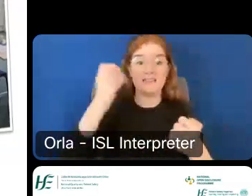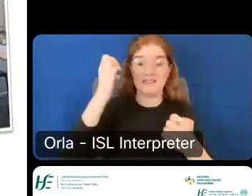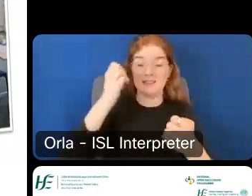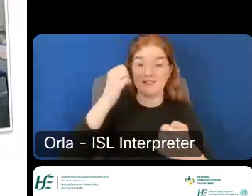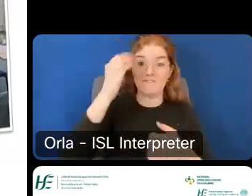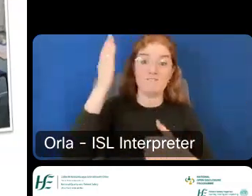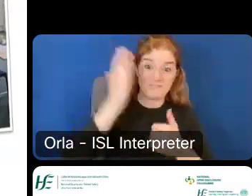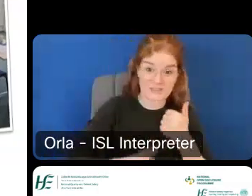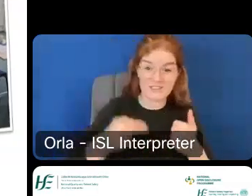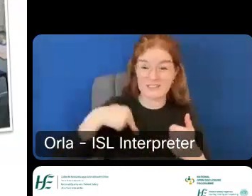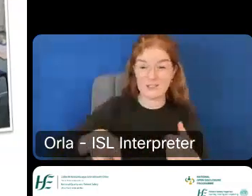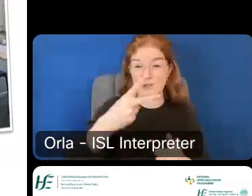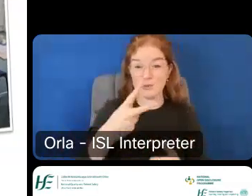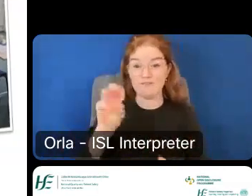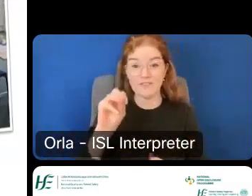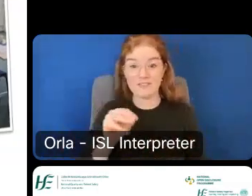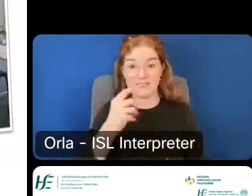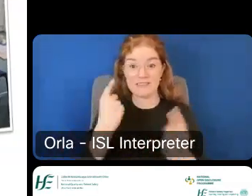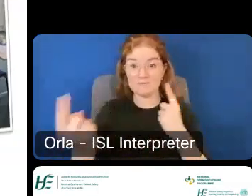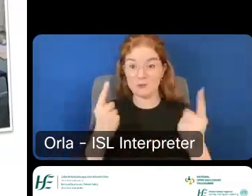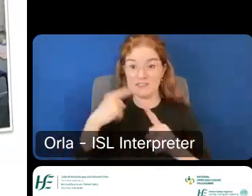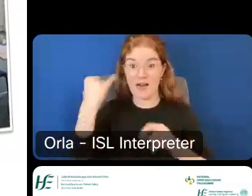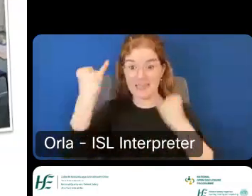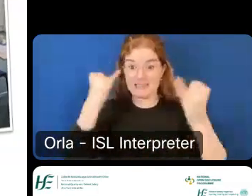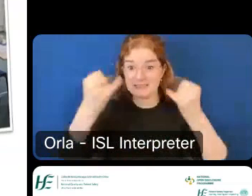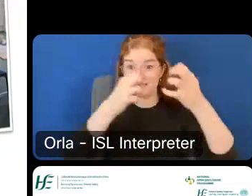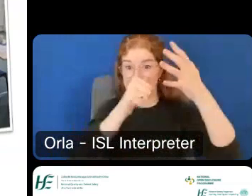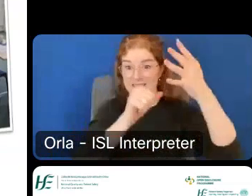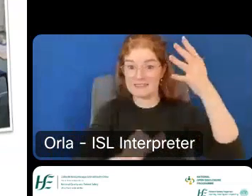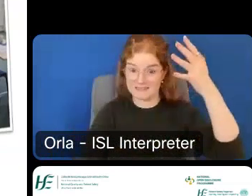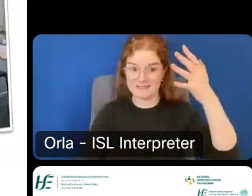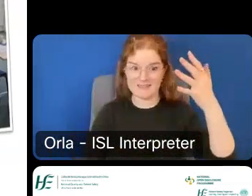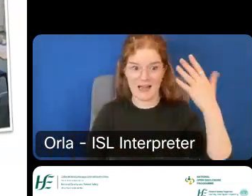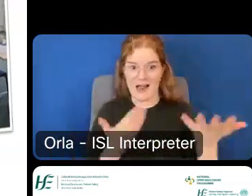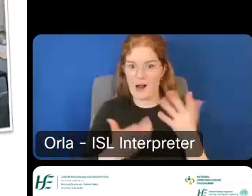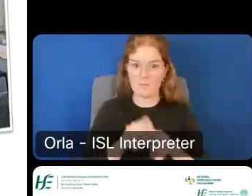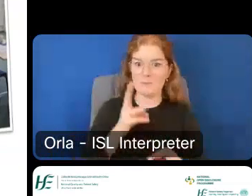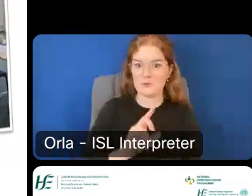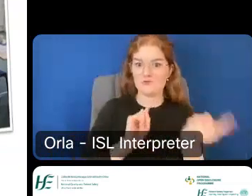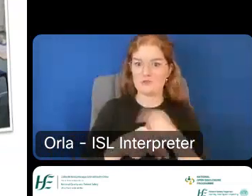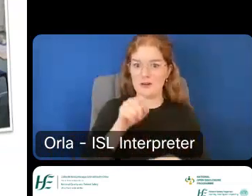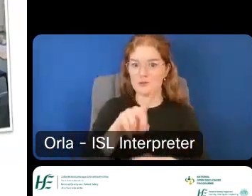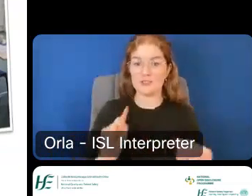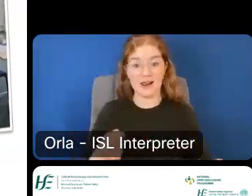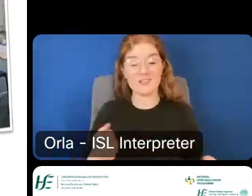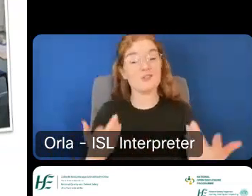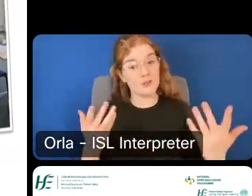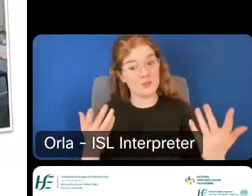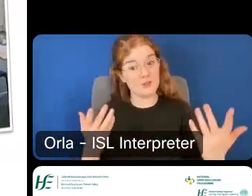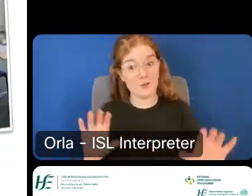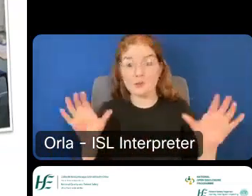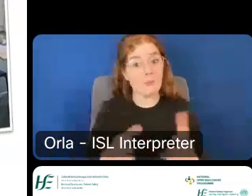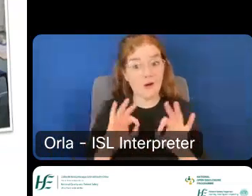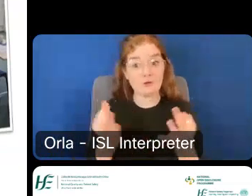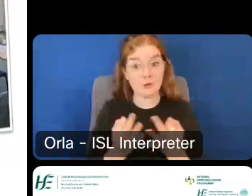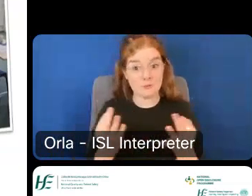to 250 individual ideas that came up in response to our design challenge, and it was a small enough group that